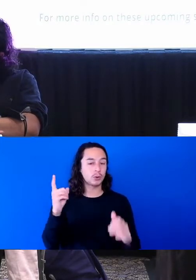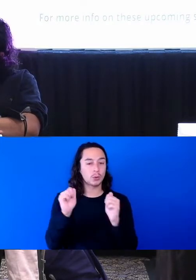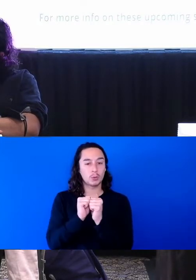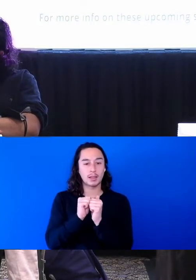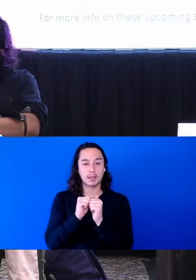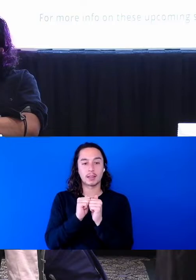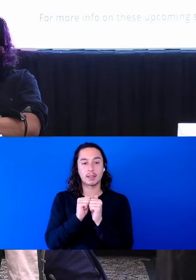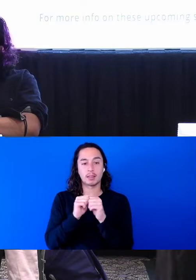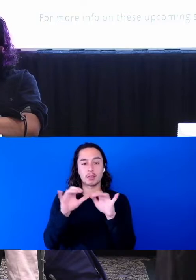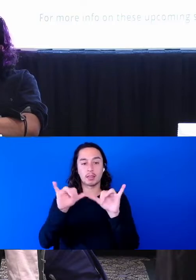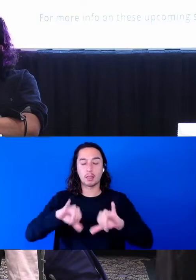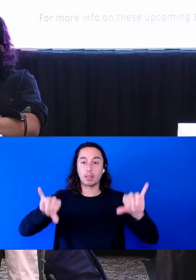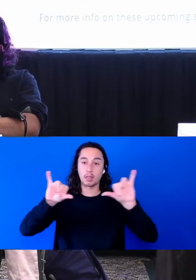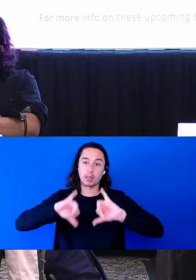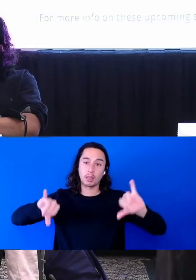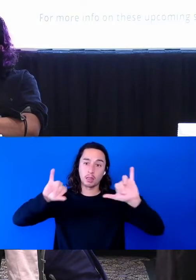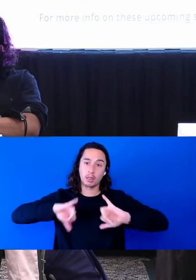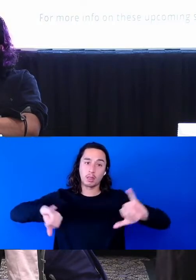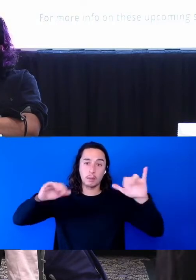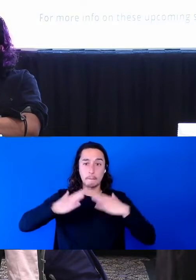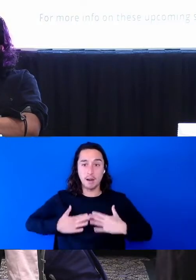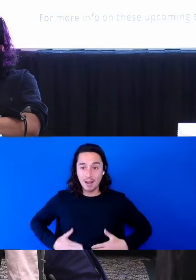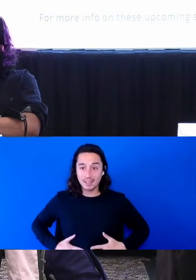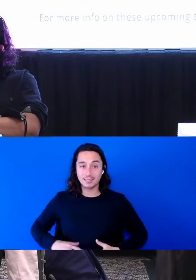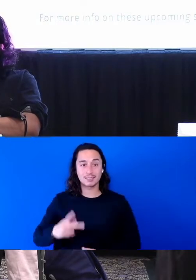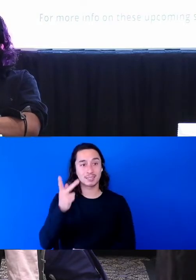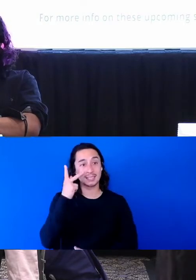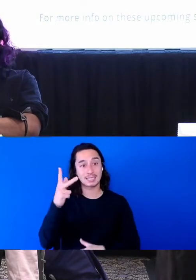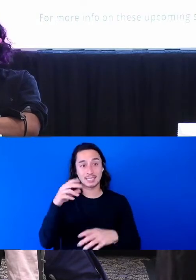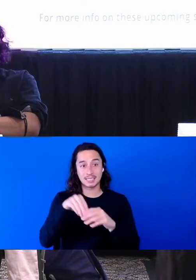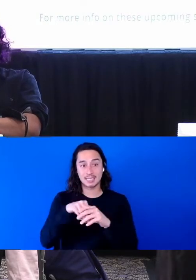homogeny of bodies that I was seeing in a lot of physical theater.